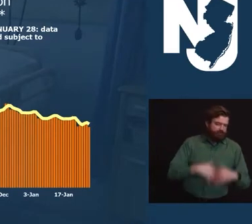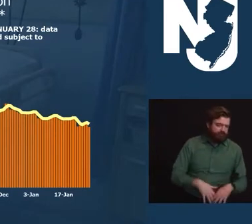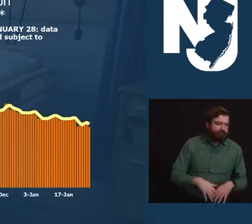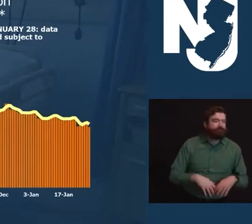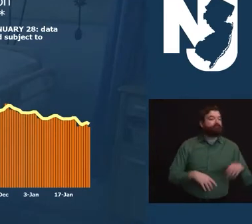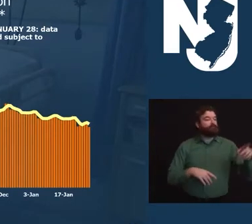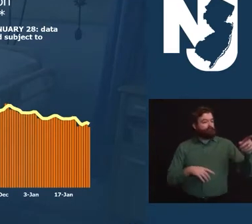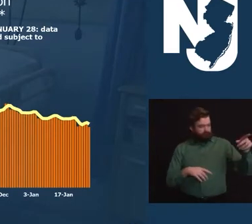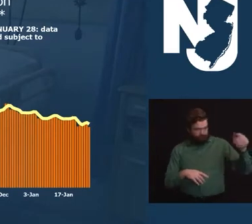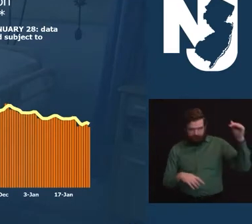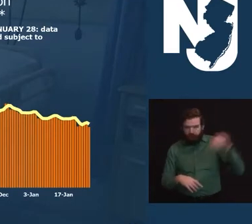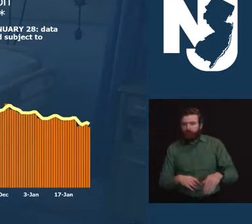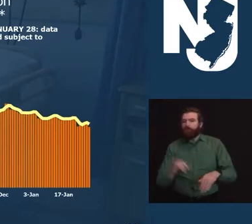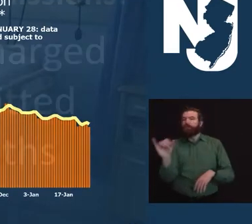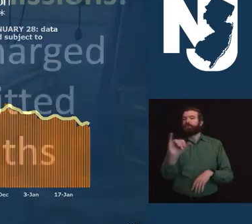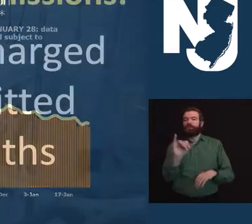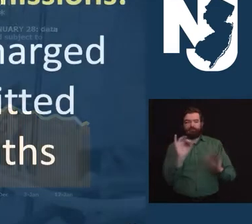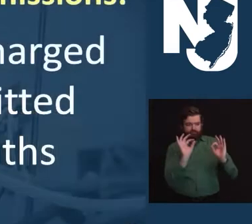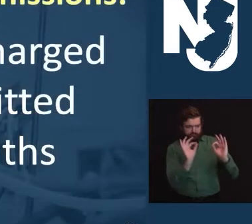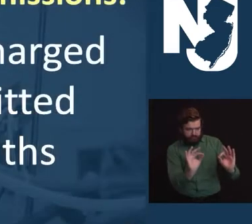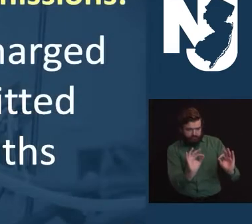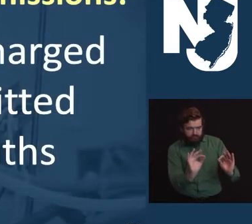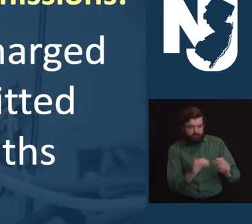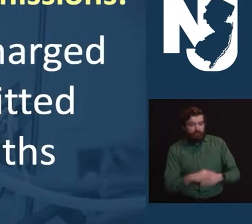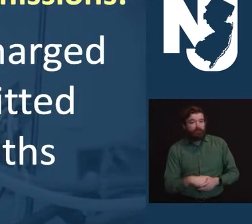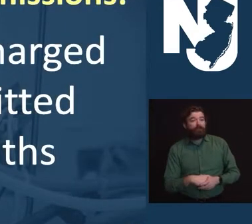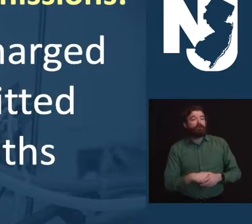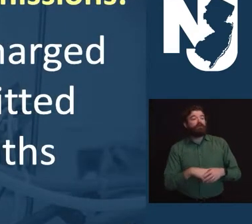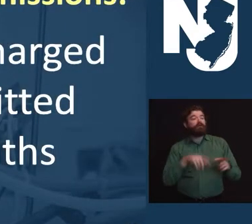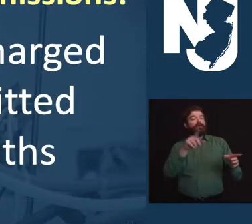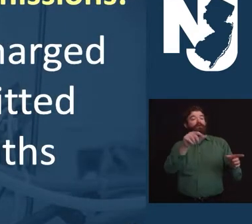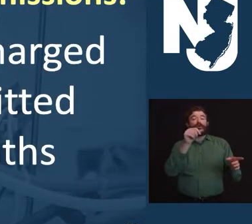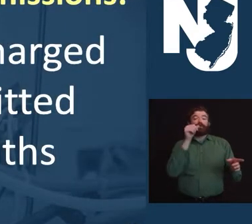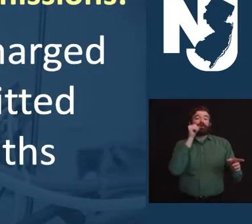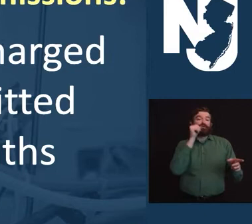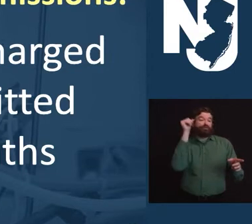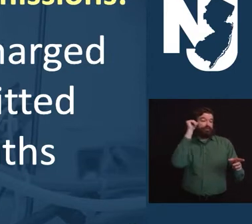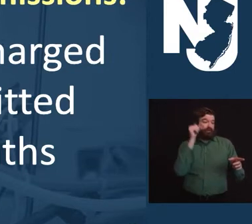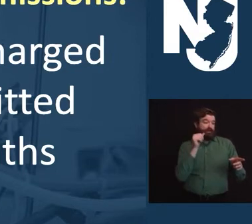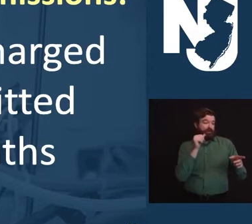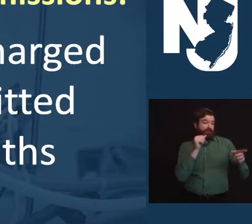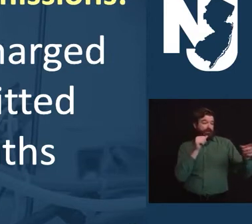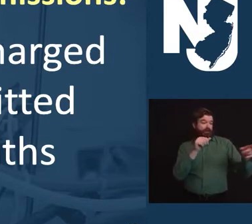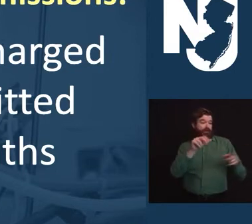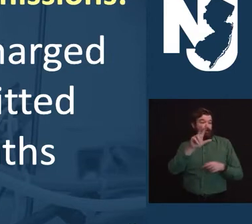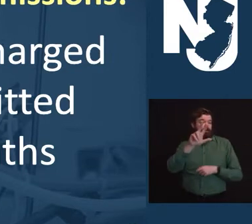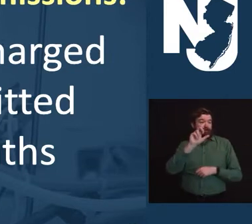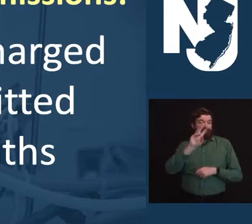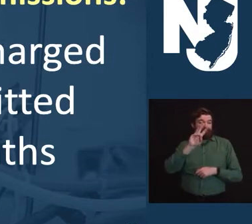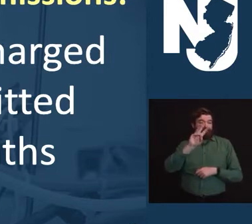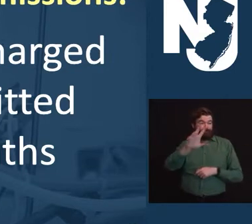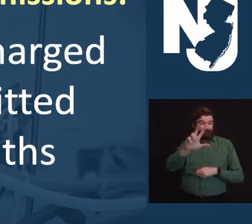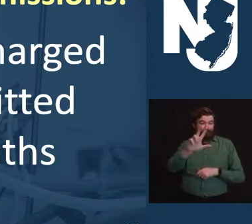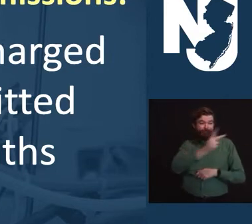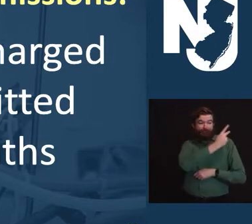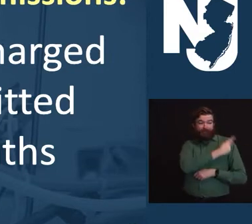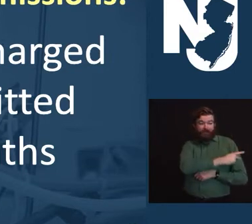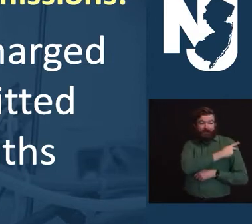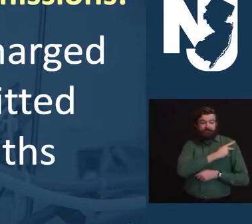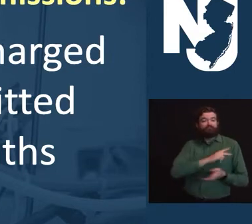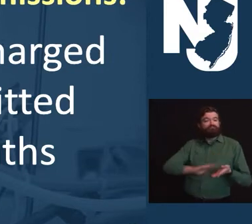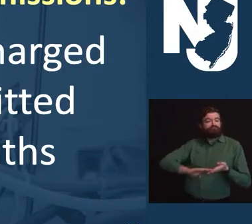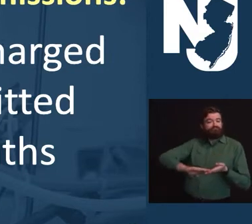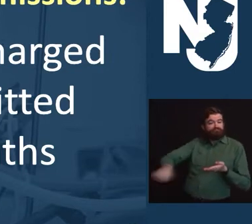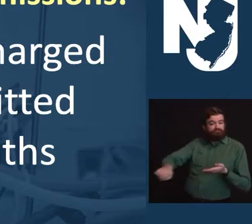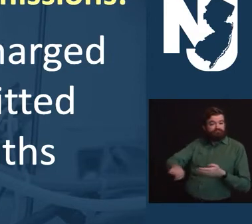down. On yesterday, 363 live patients walked out, 361,